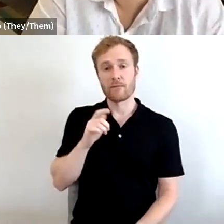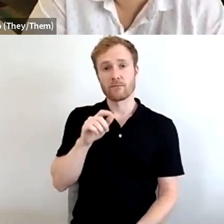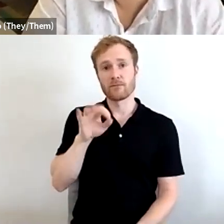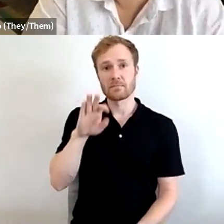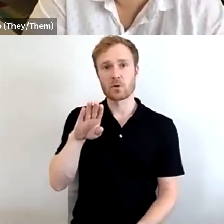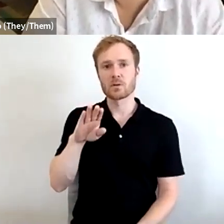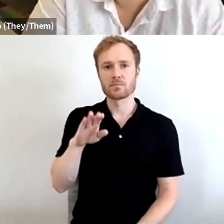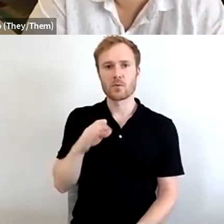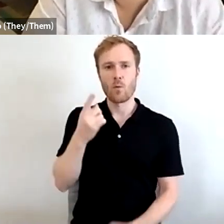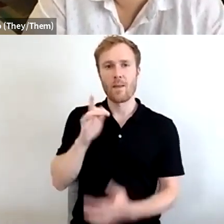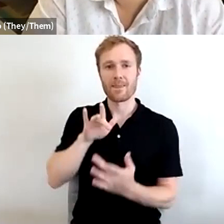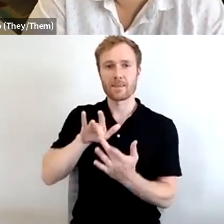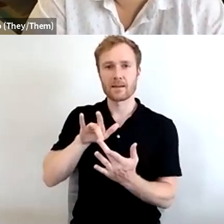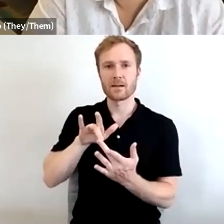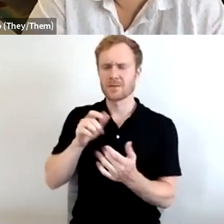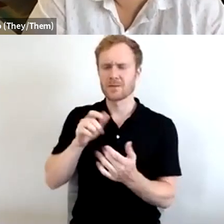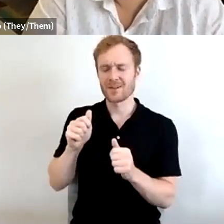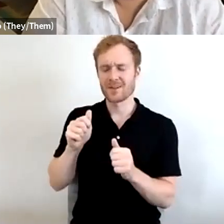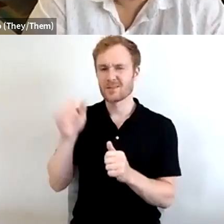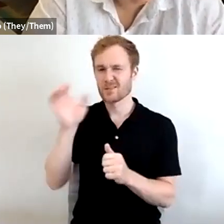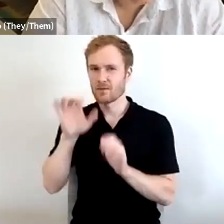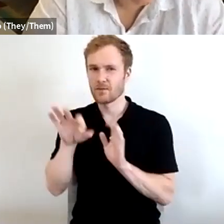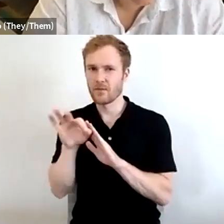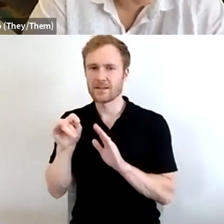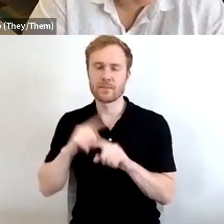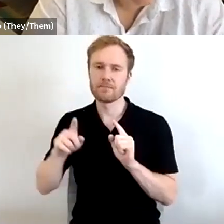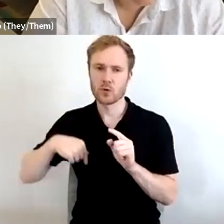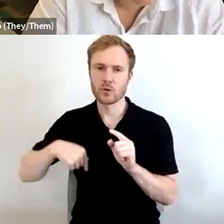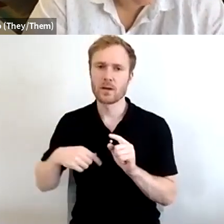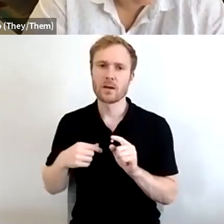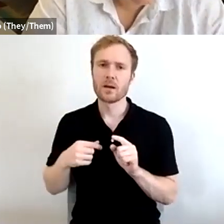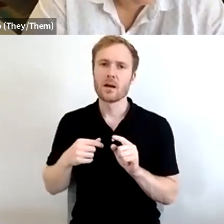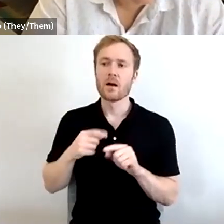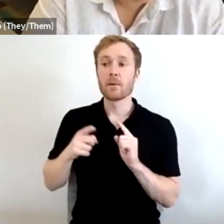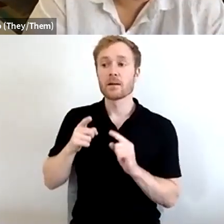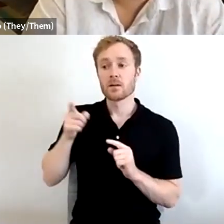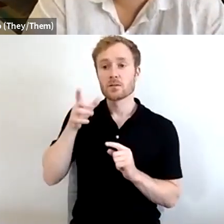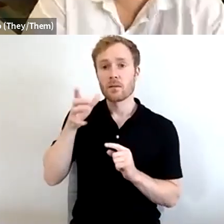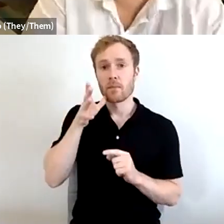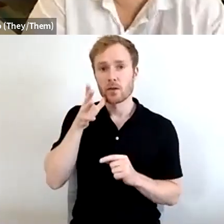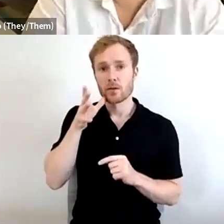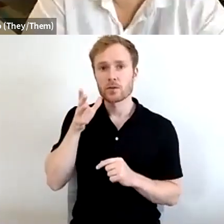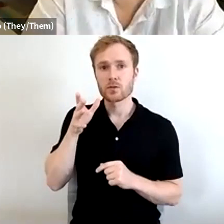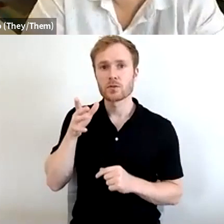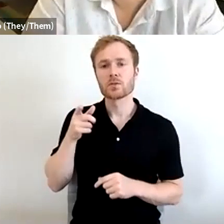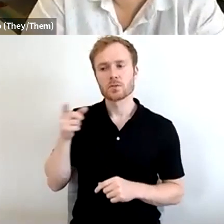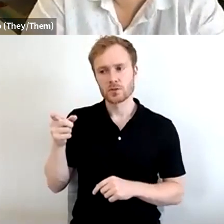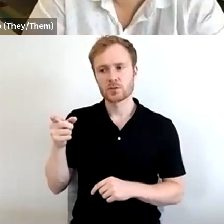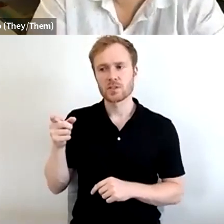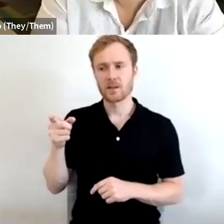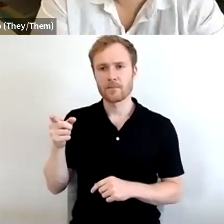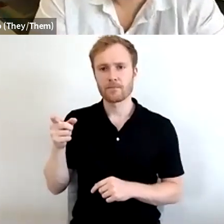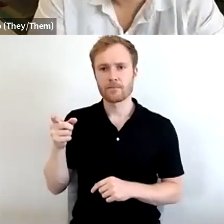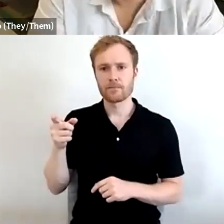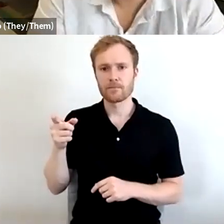I was trying to find it, but there's this link of this mother. She got on. I don't know if y'all seen